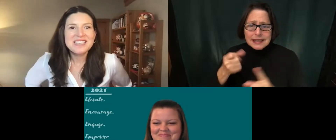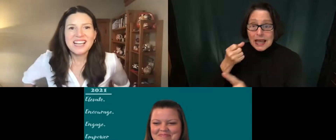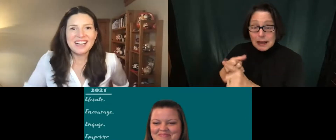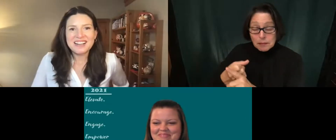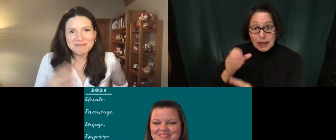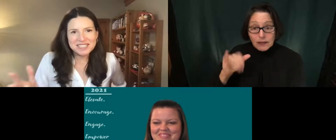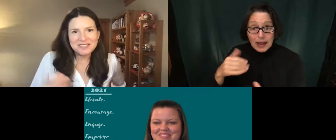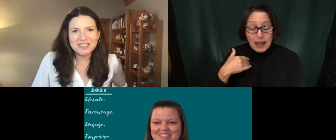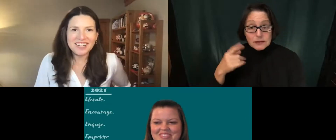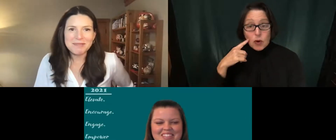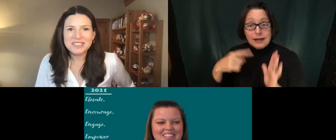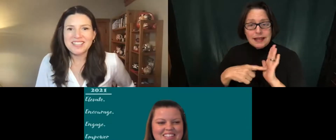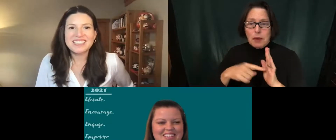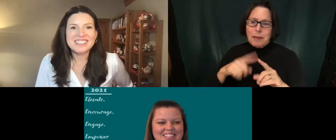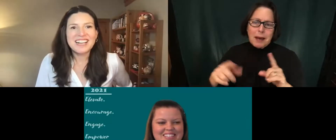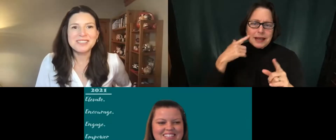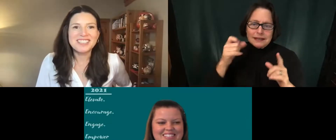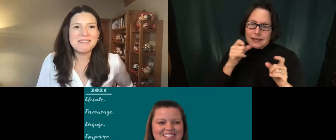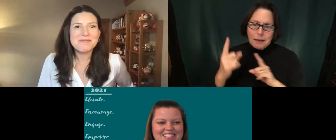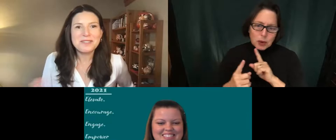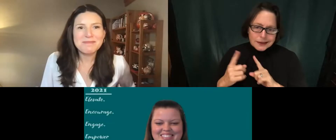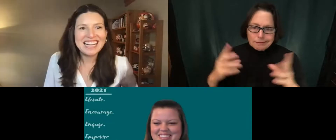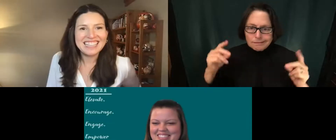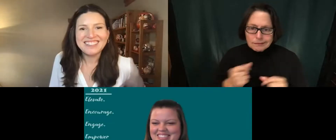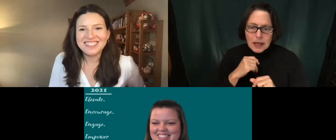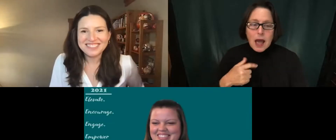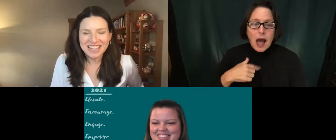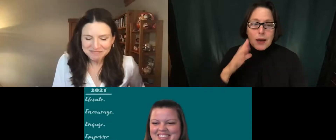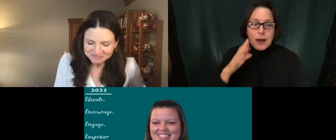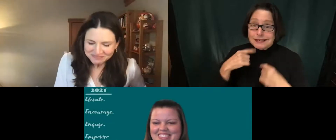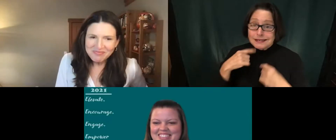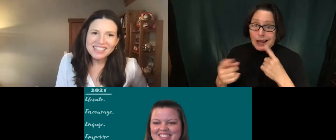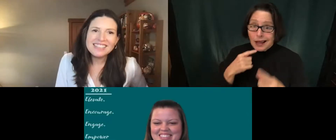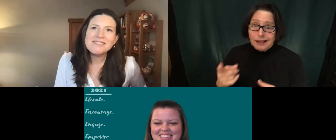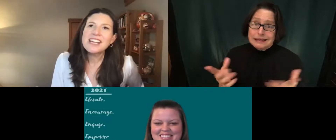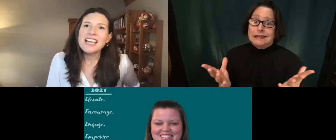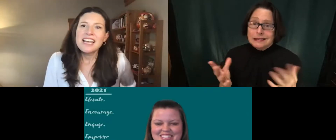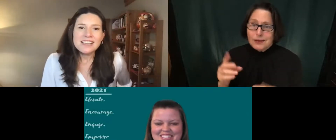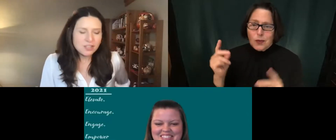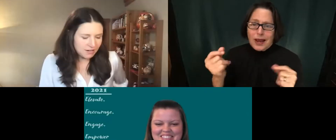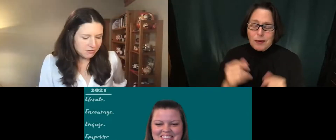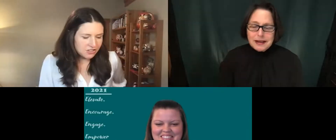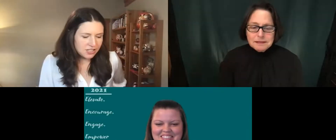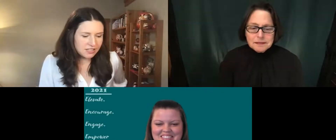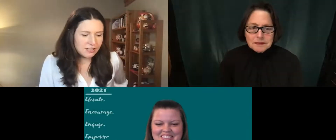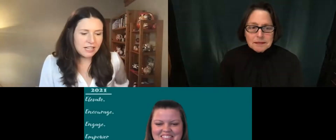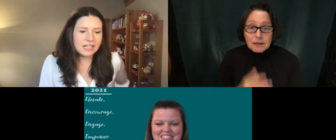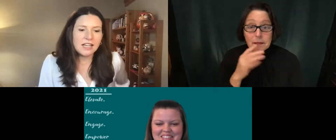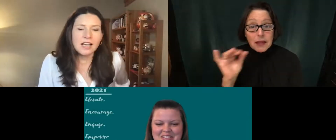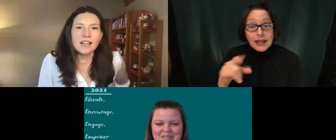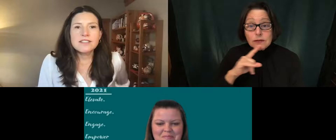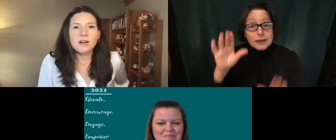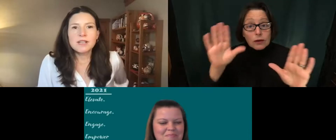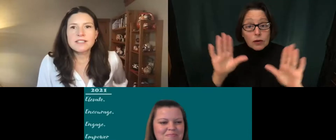has. But since we're not able to do that here, I will do some telling right away. That's a great question.